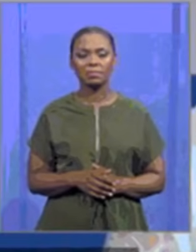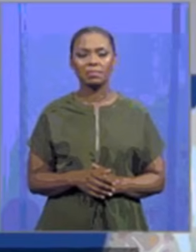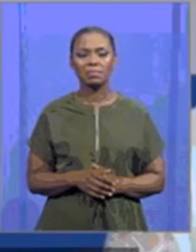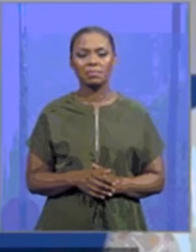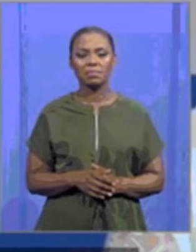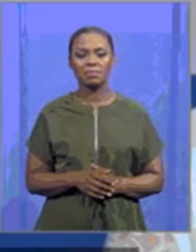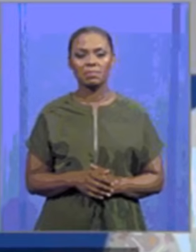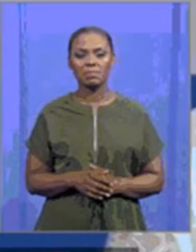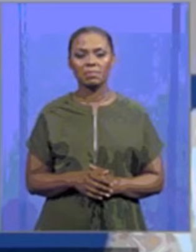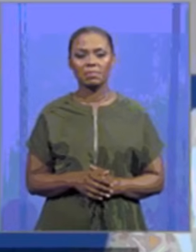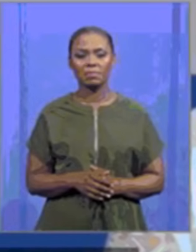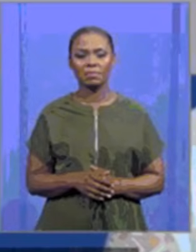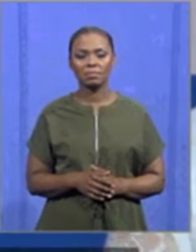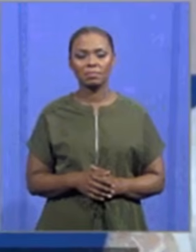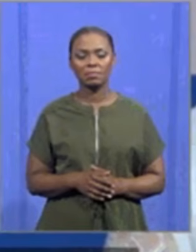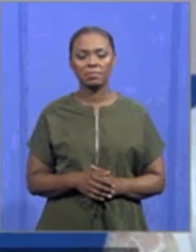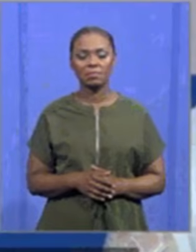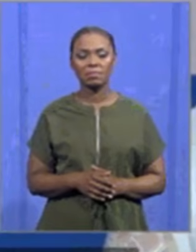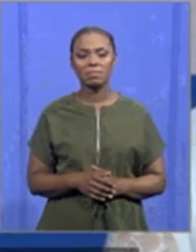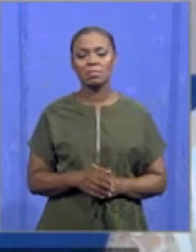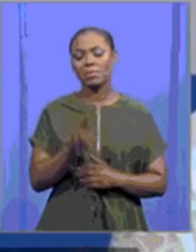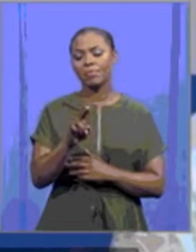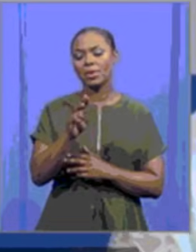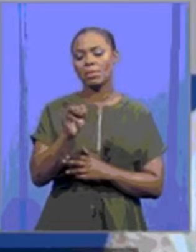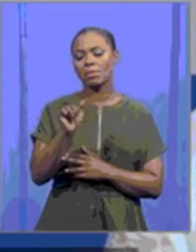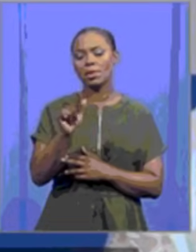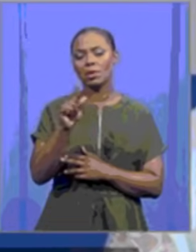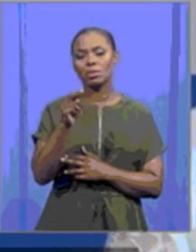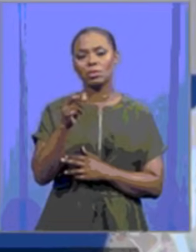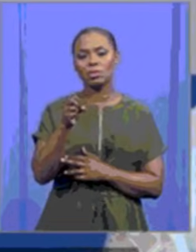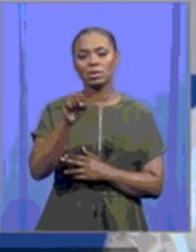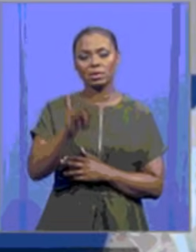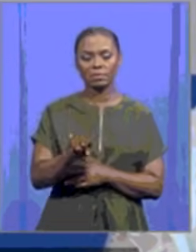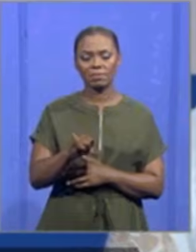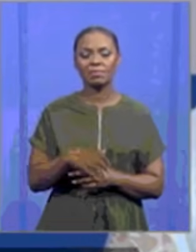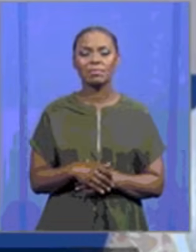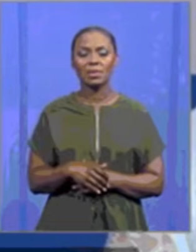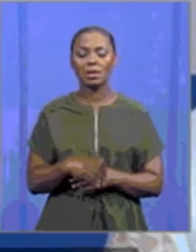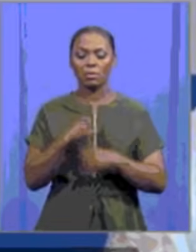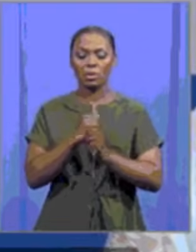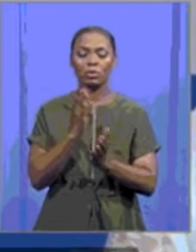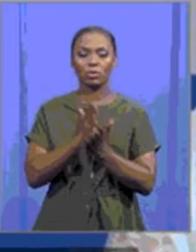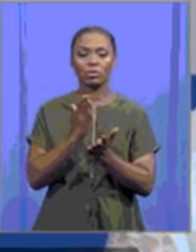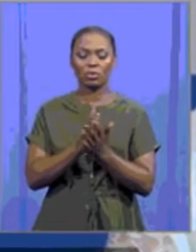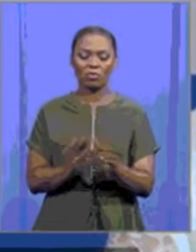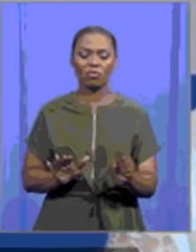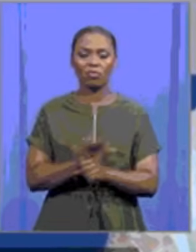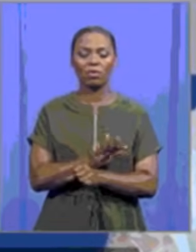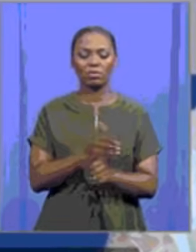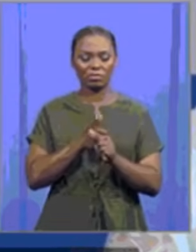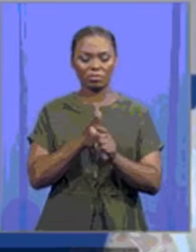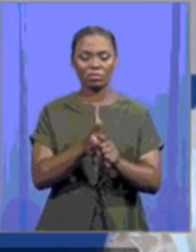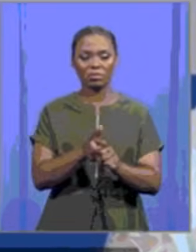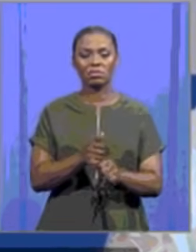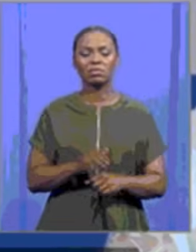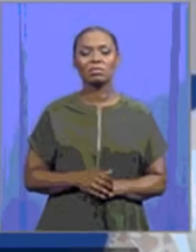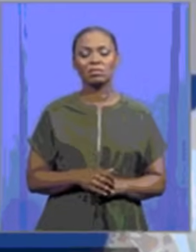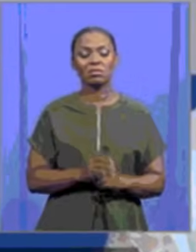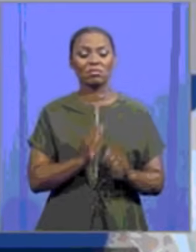Umalusi will be monitoring the conduct of the examinations to ensure full compliance with all the